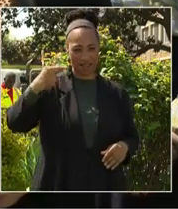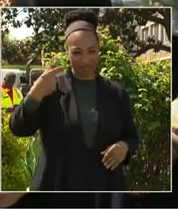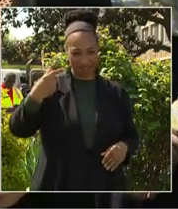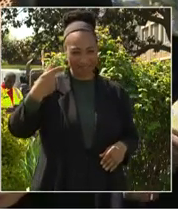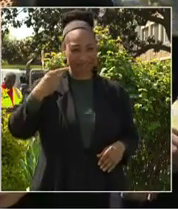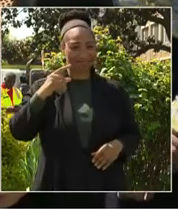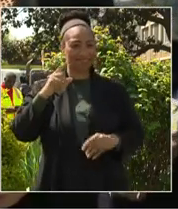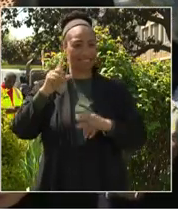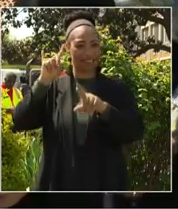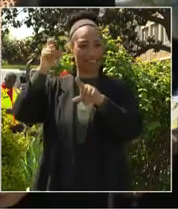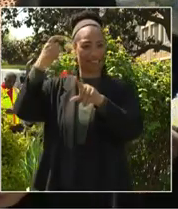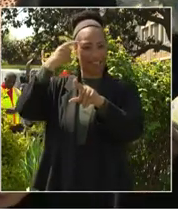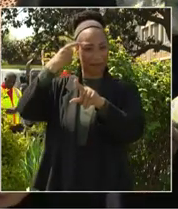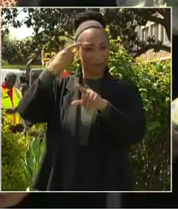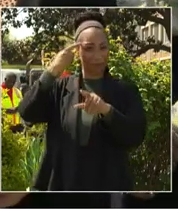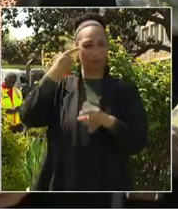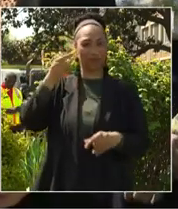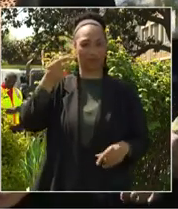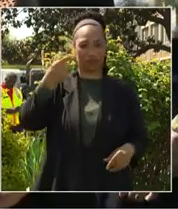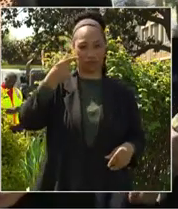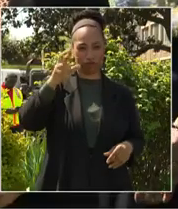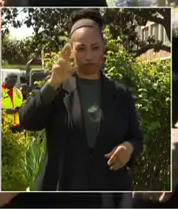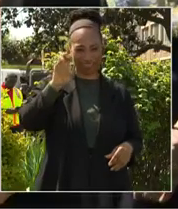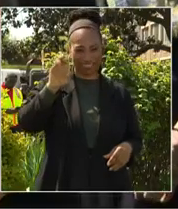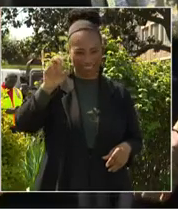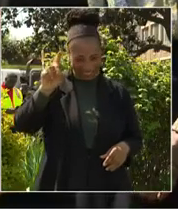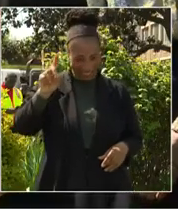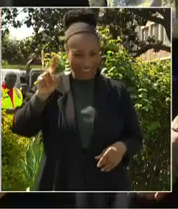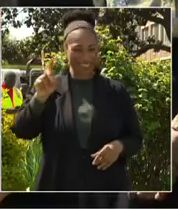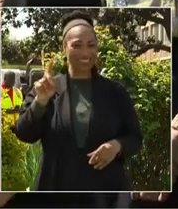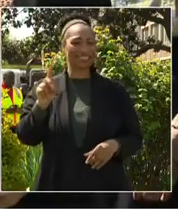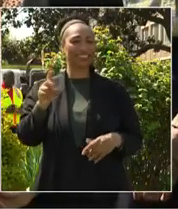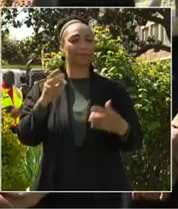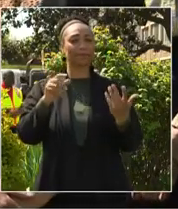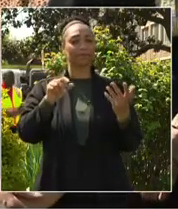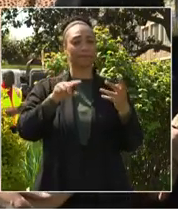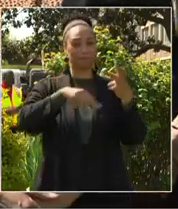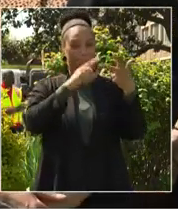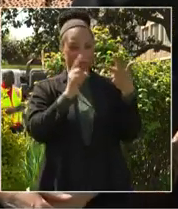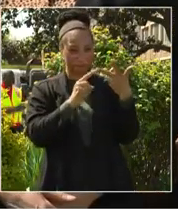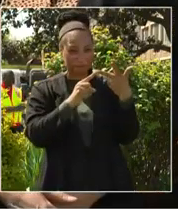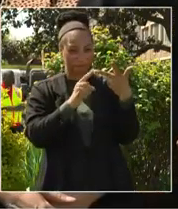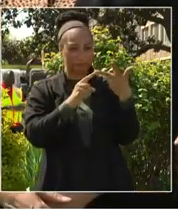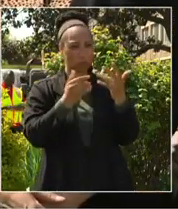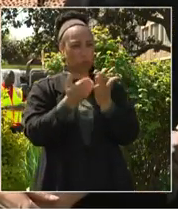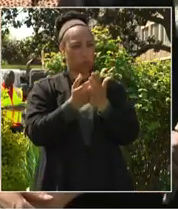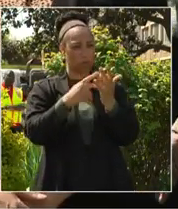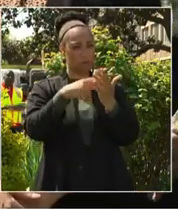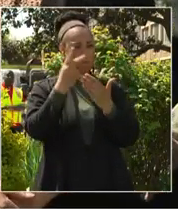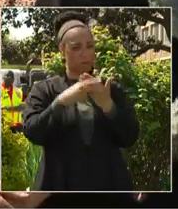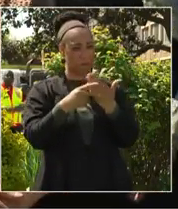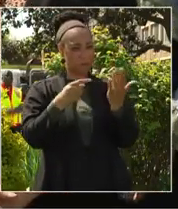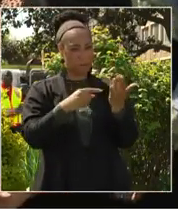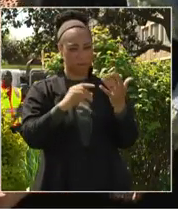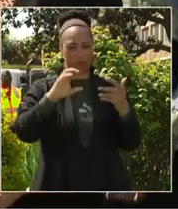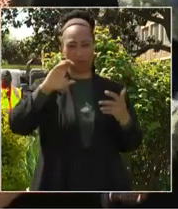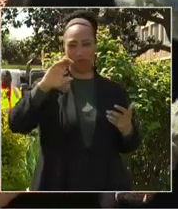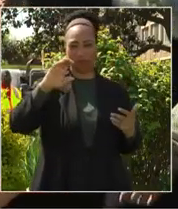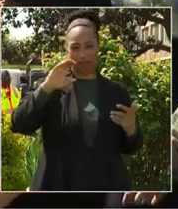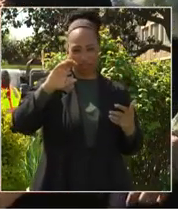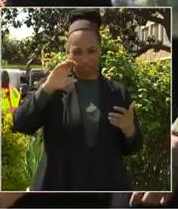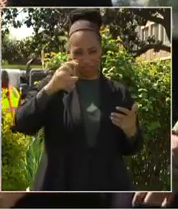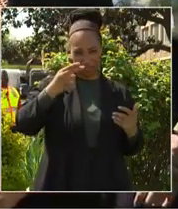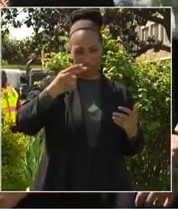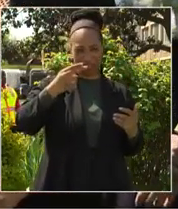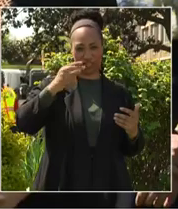And then coming up here in Ward 1 is our Champlain substation that will begin construction work in June of this